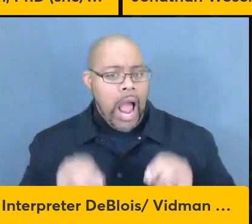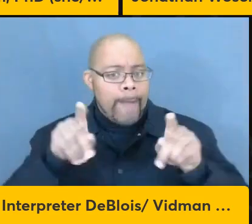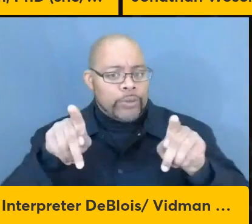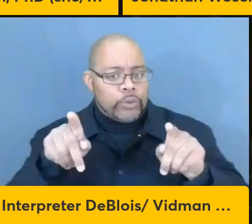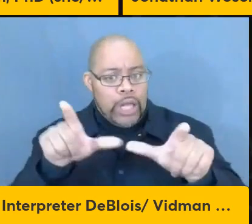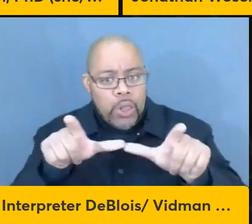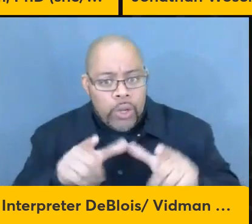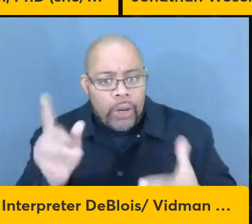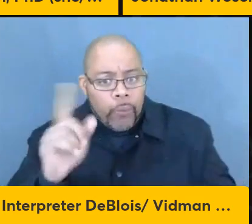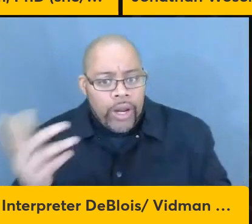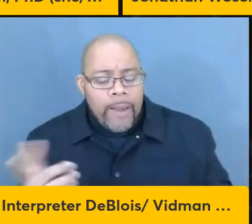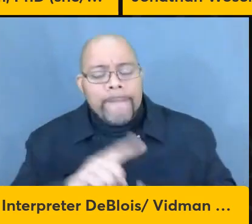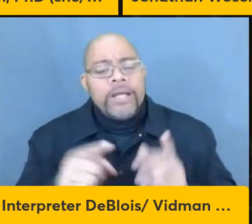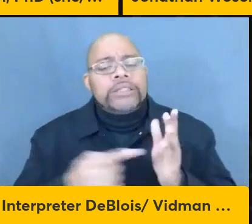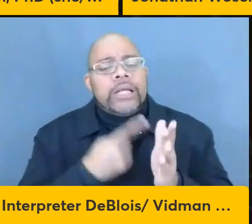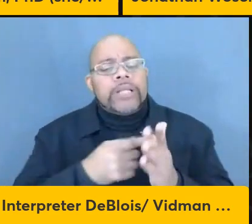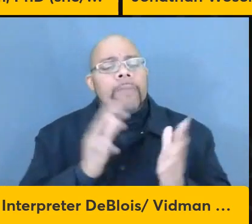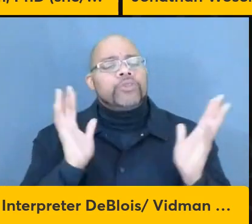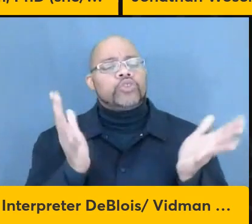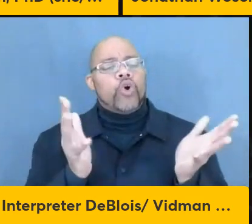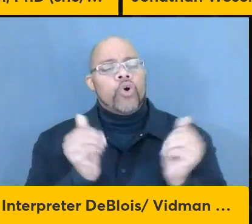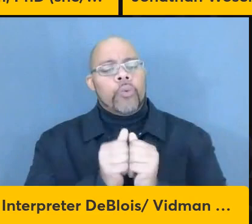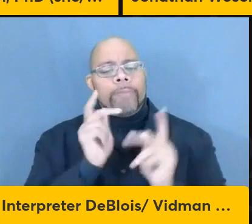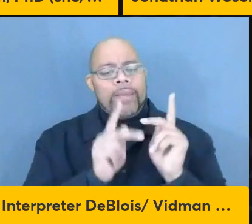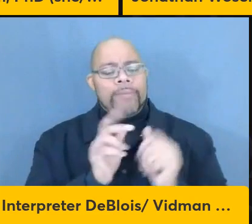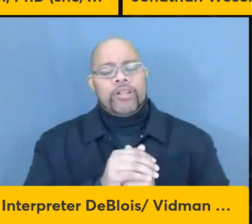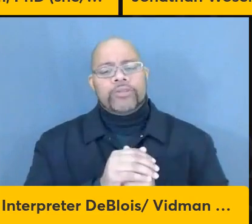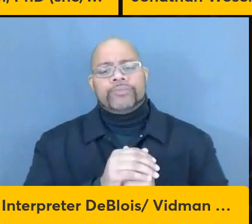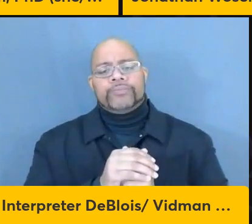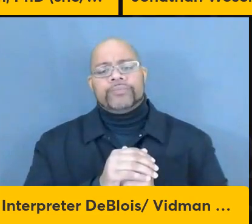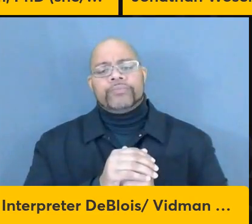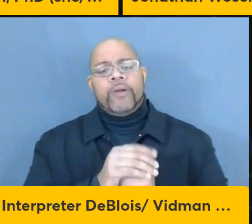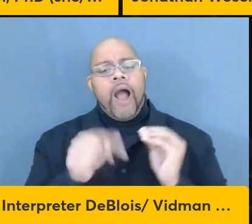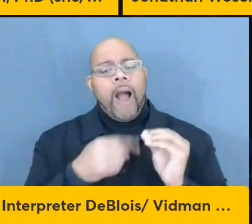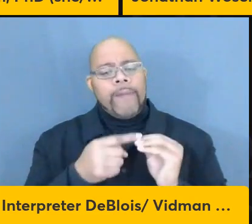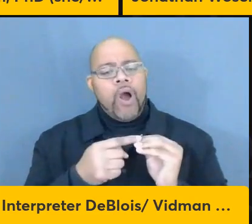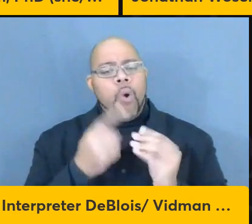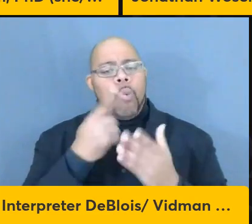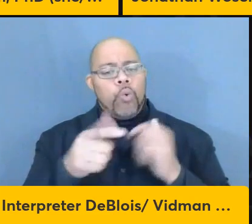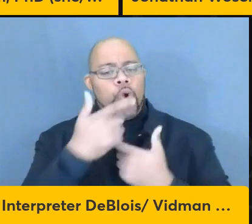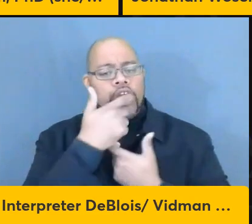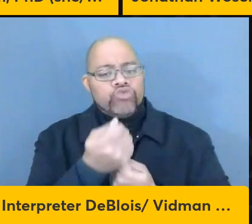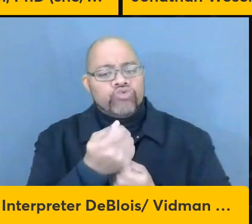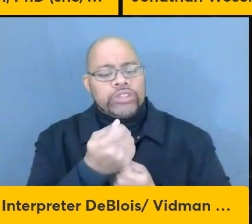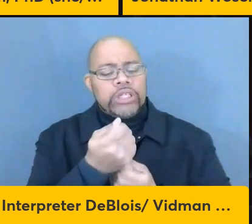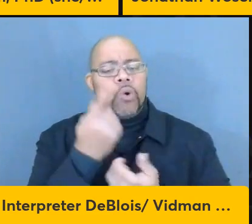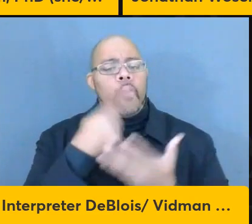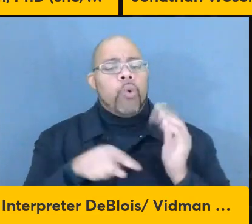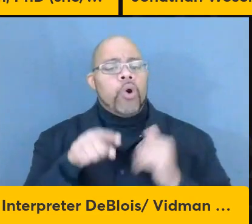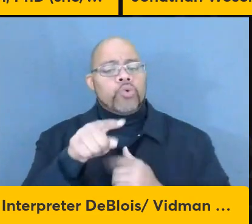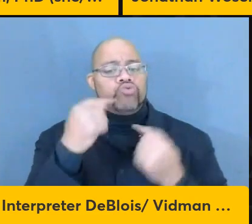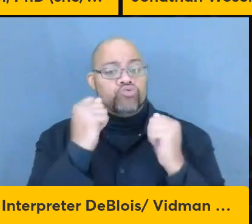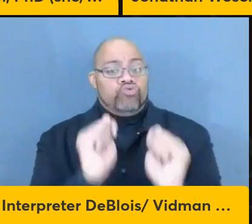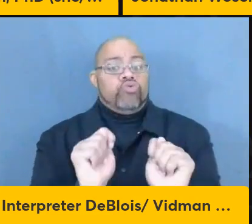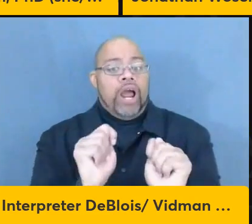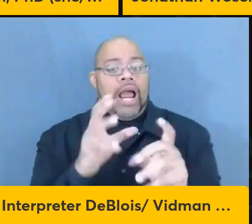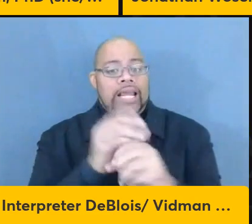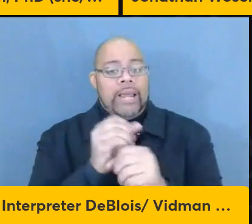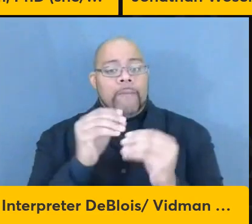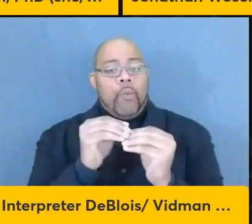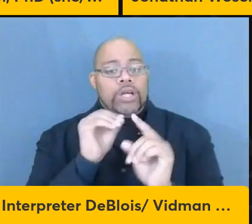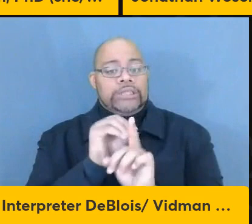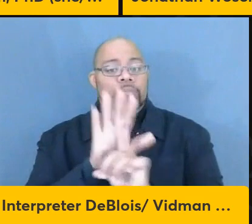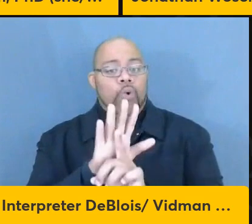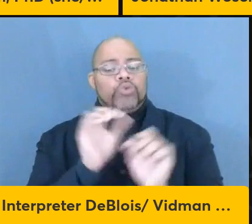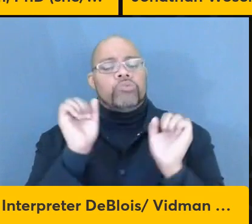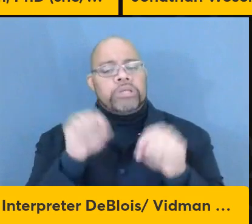but sometimes just talking to people about what you're interested in or what you're trying to get more exposure to